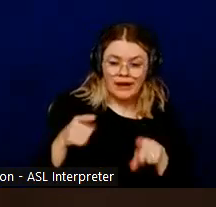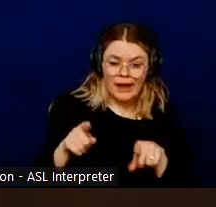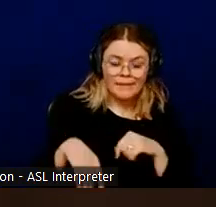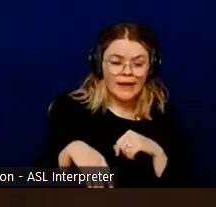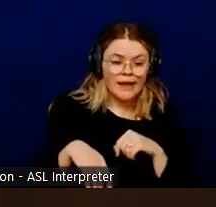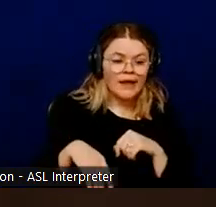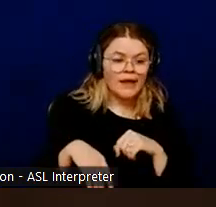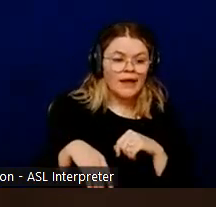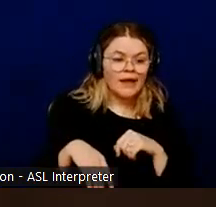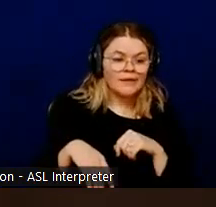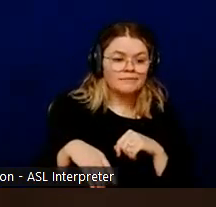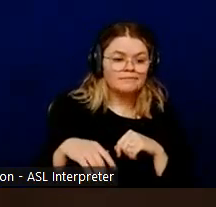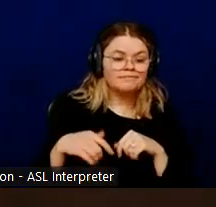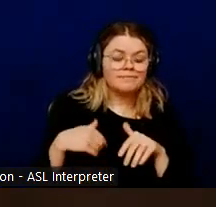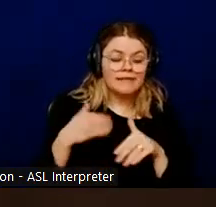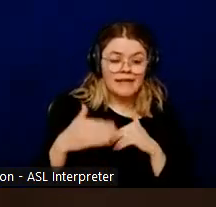abortion,